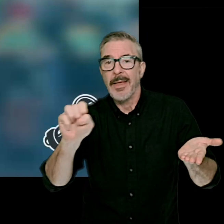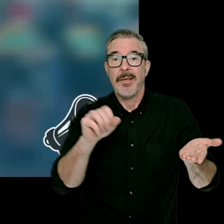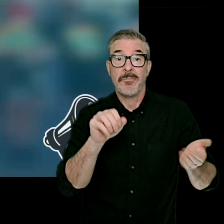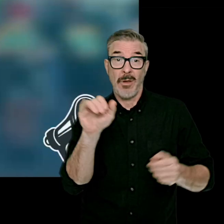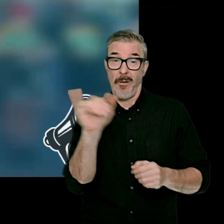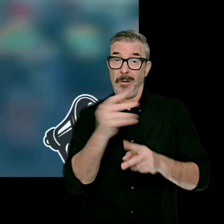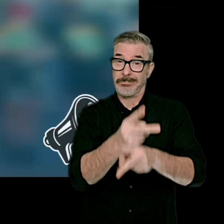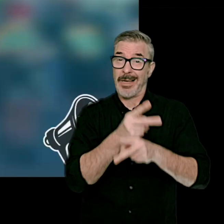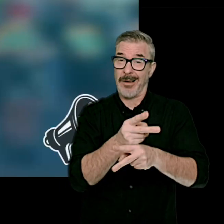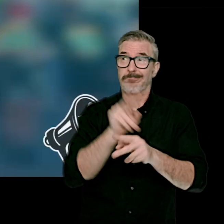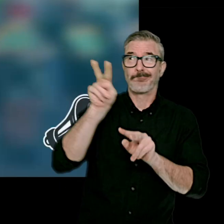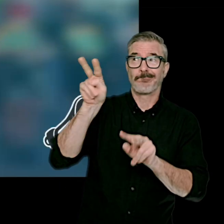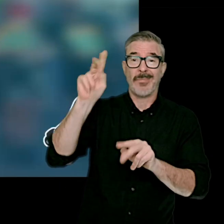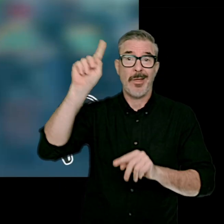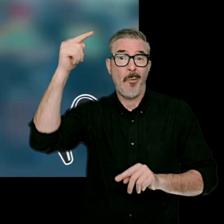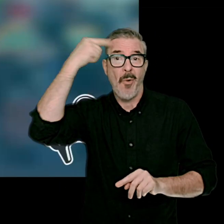notepad.